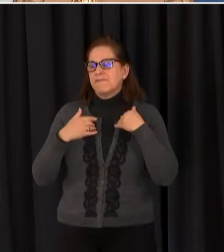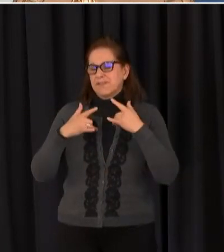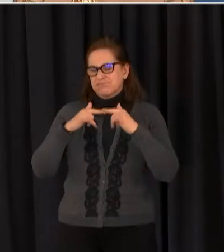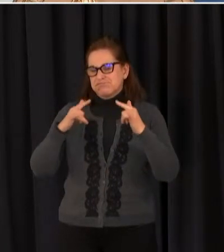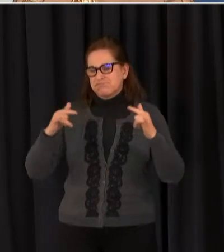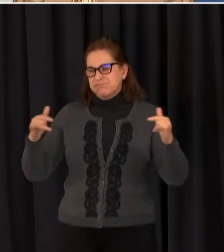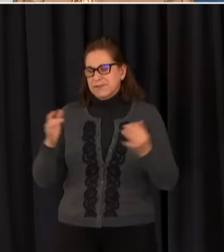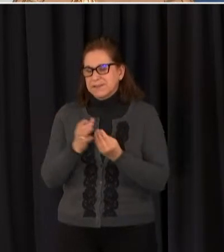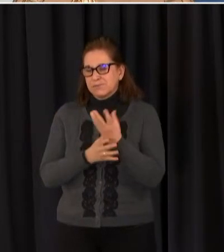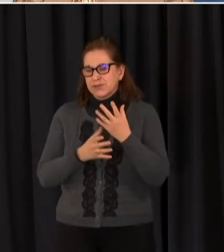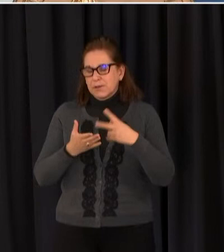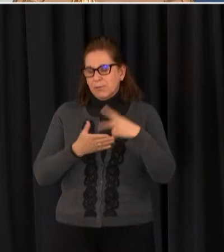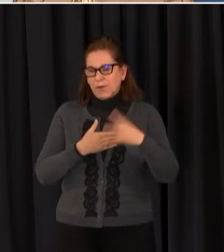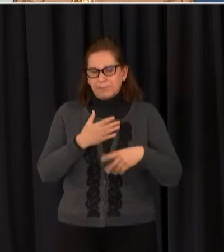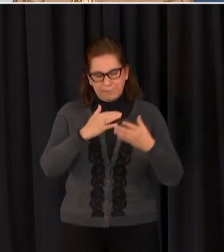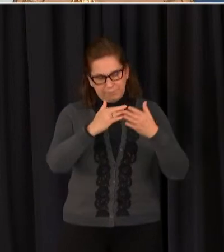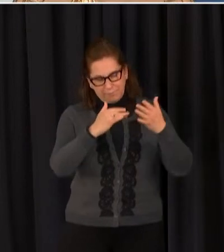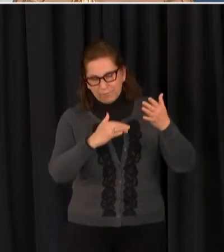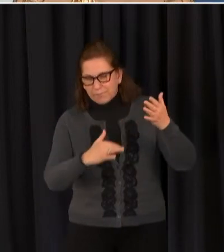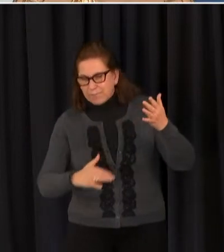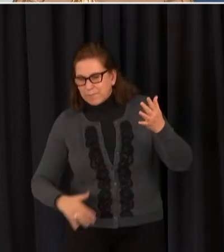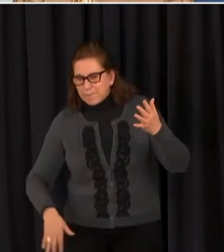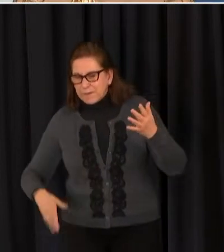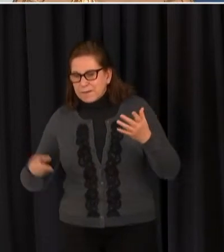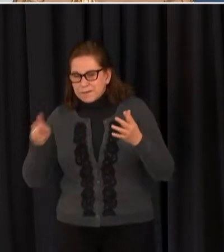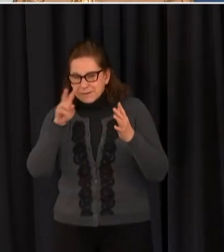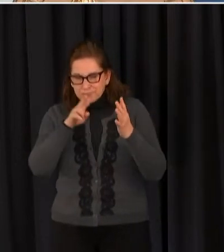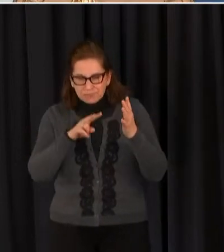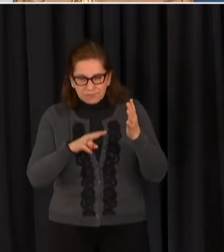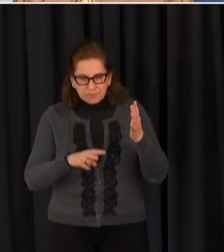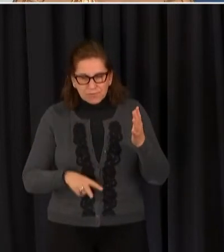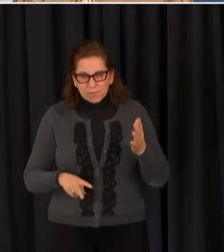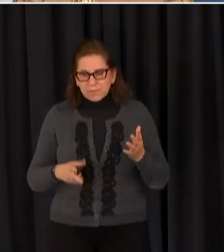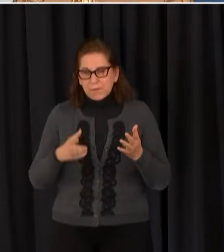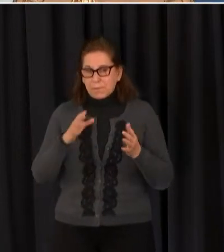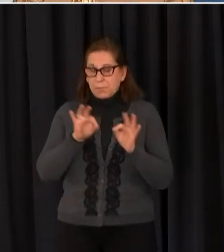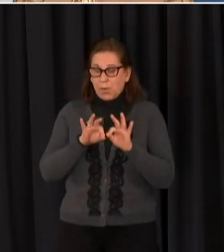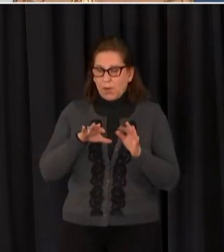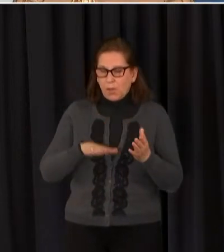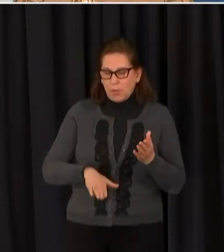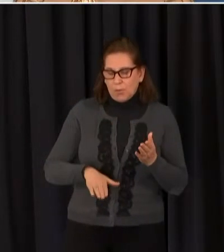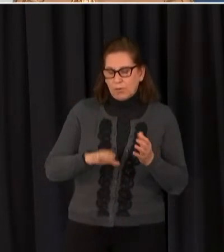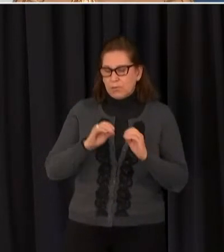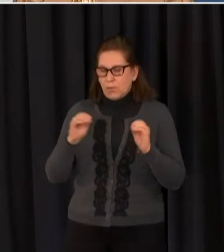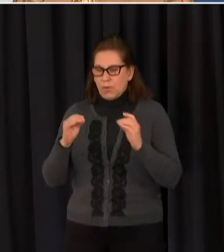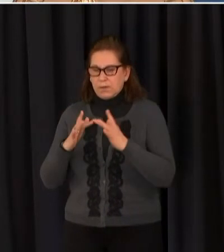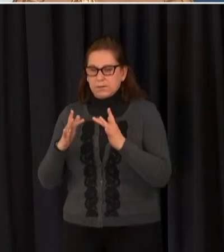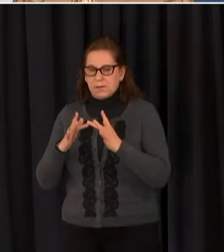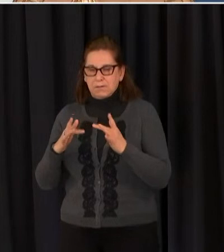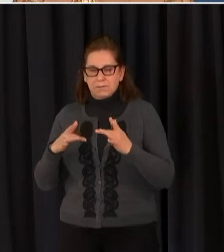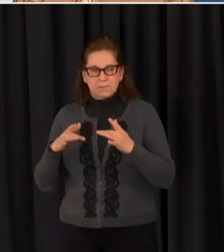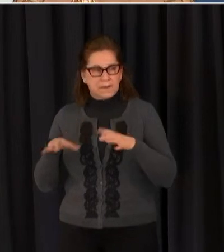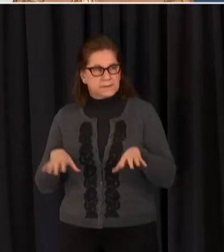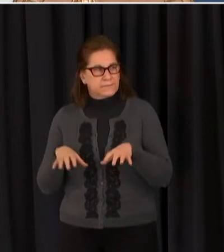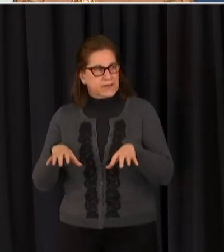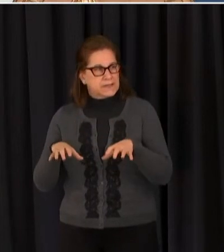permit application window for low and no contact sports. So please go to